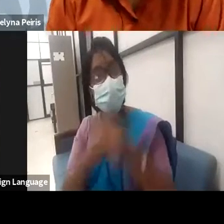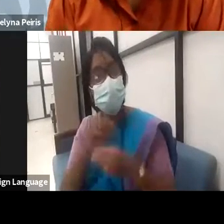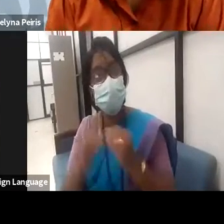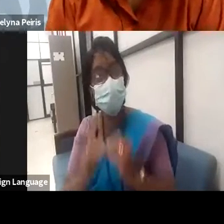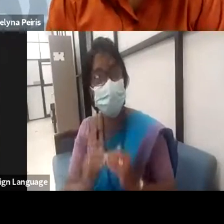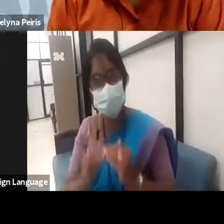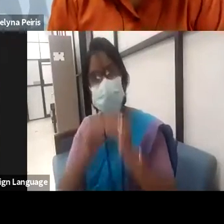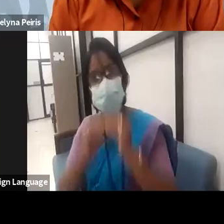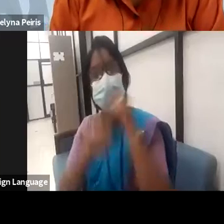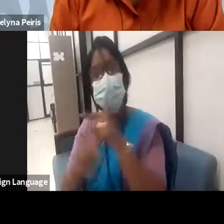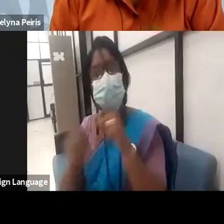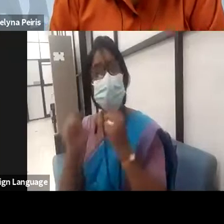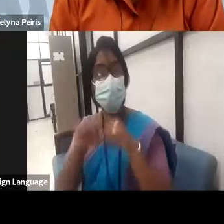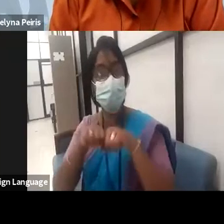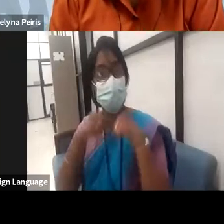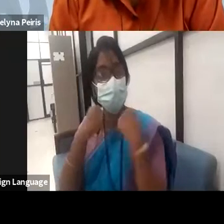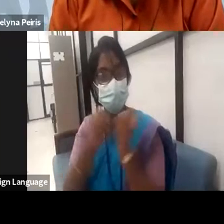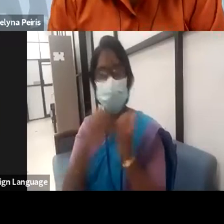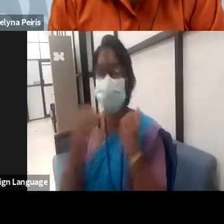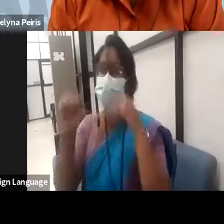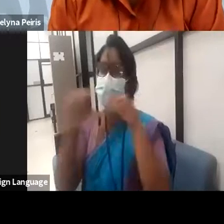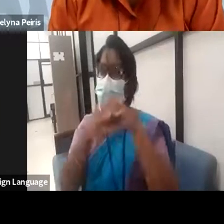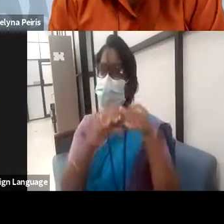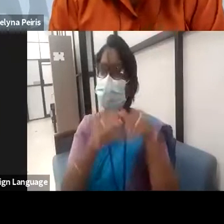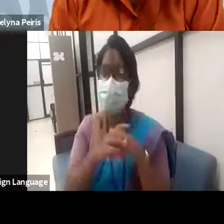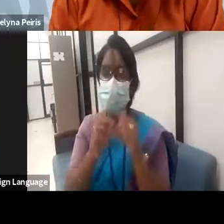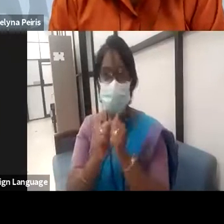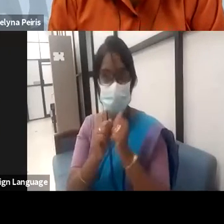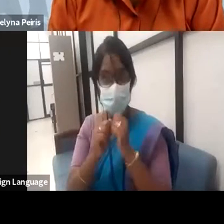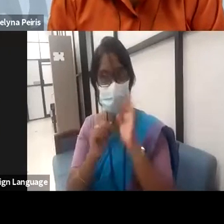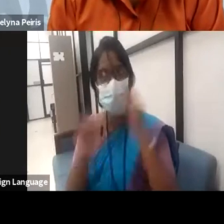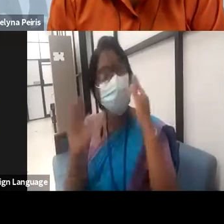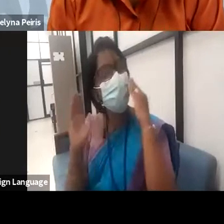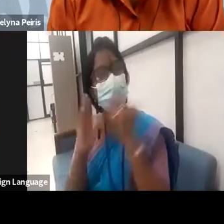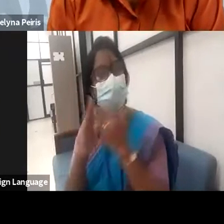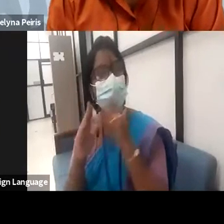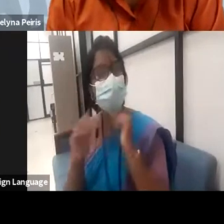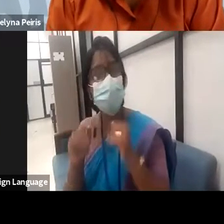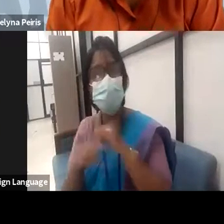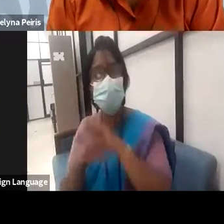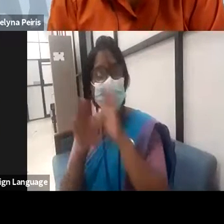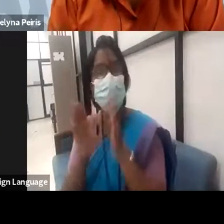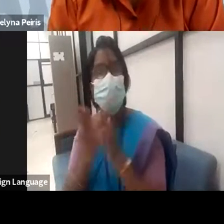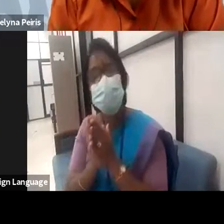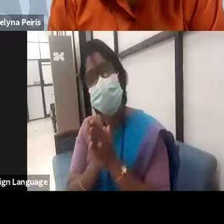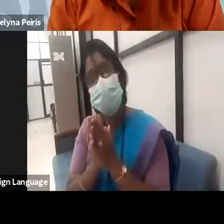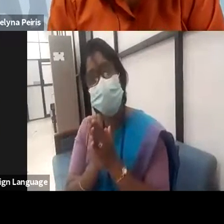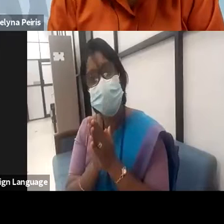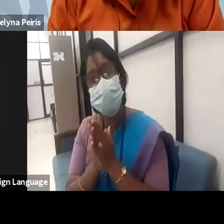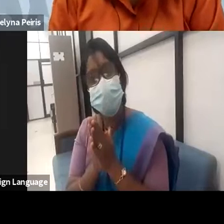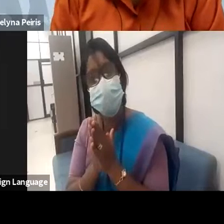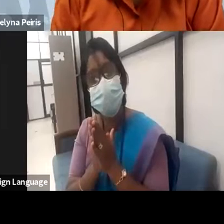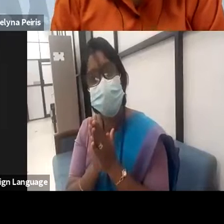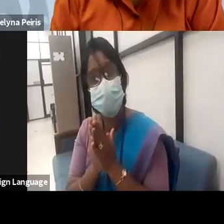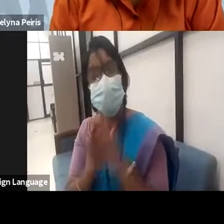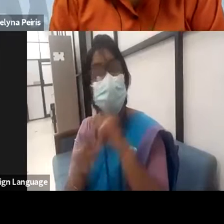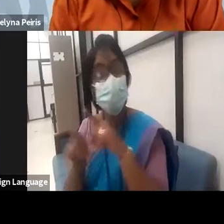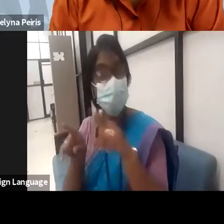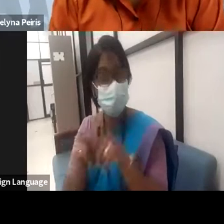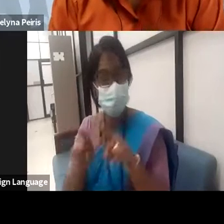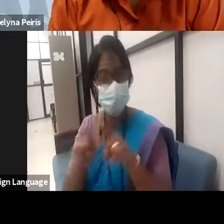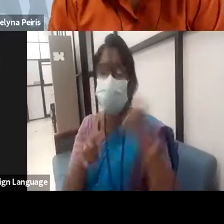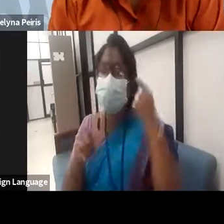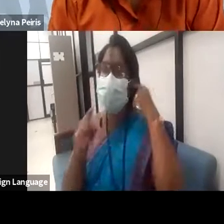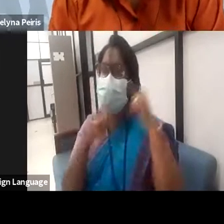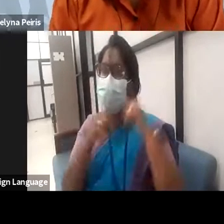we made masks. We cut luxurious, fabulous saris to make masks. And